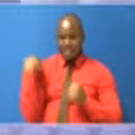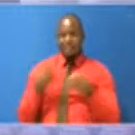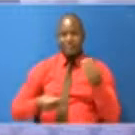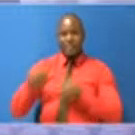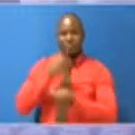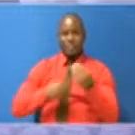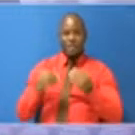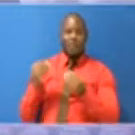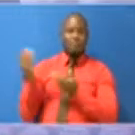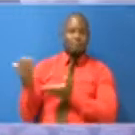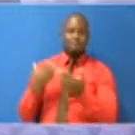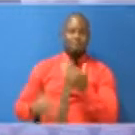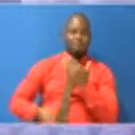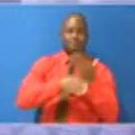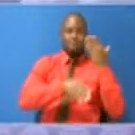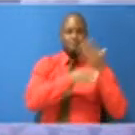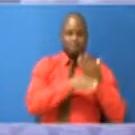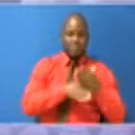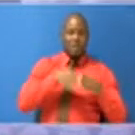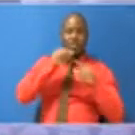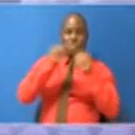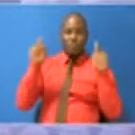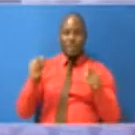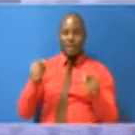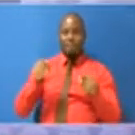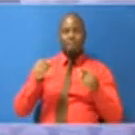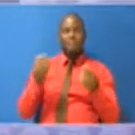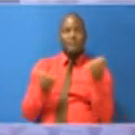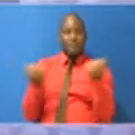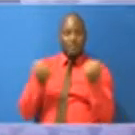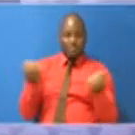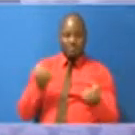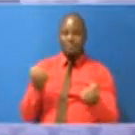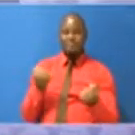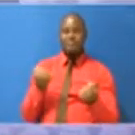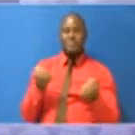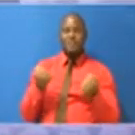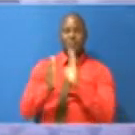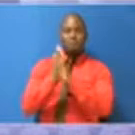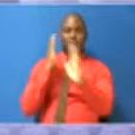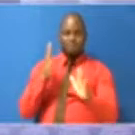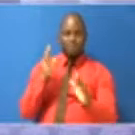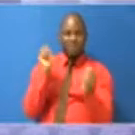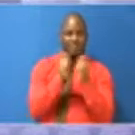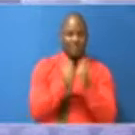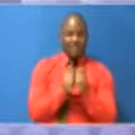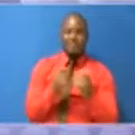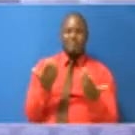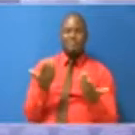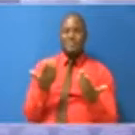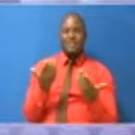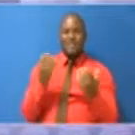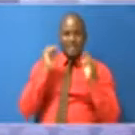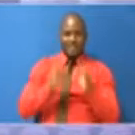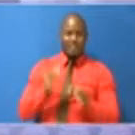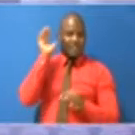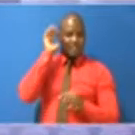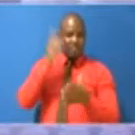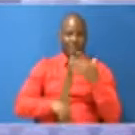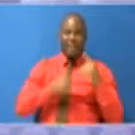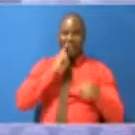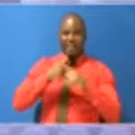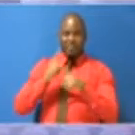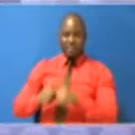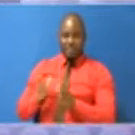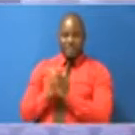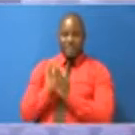traders and our hawkers throwing them into you know those pickups tetanus field pickups and road worthy by the way on the ninth if you're listening and you're a scrap metal